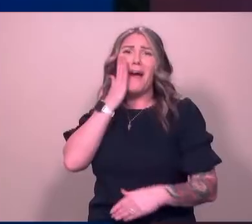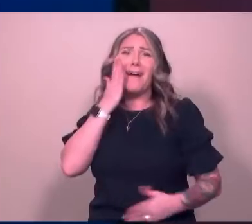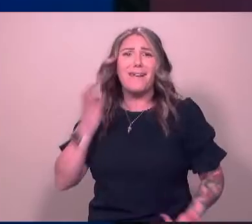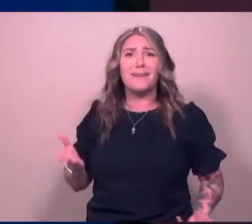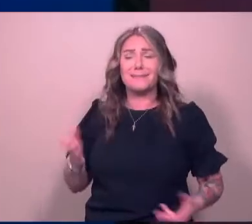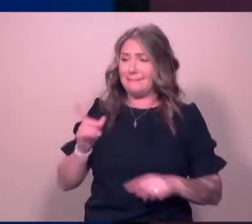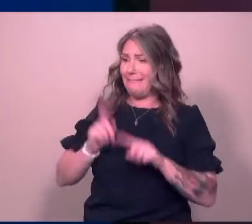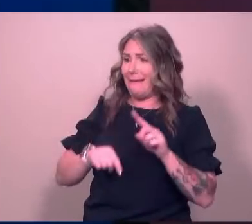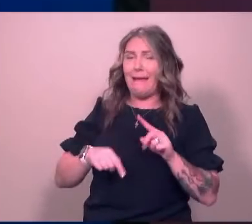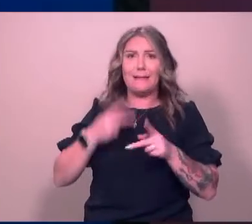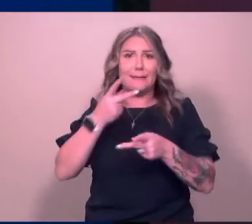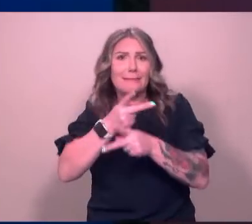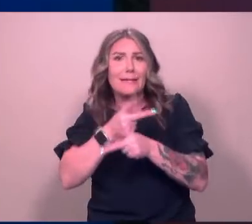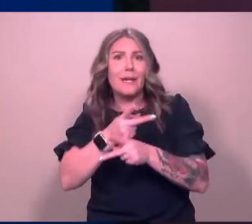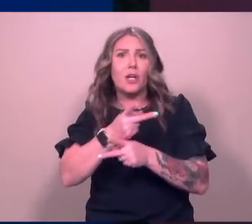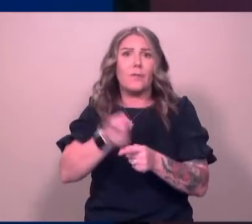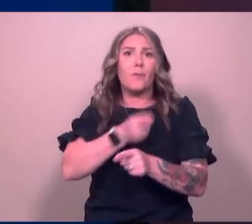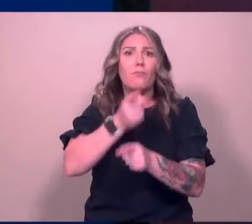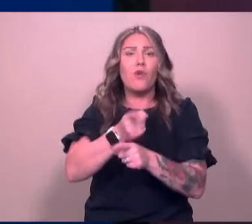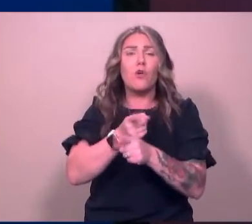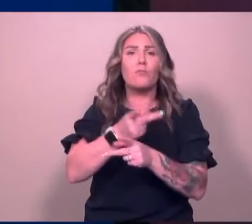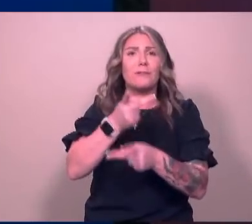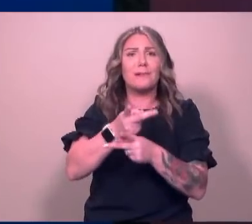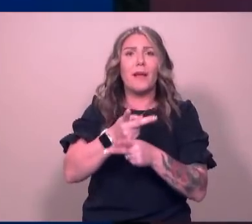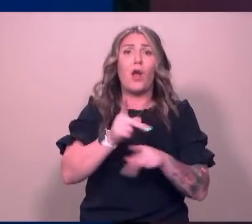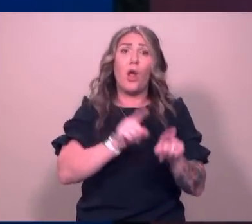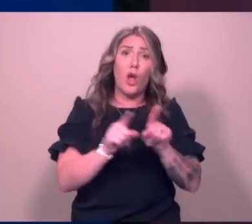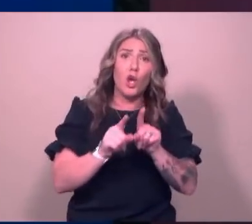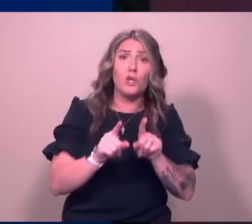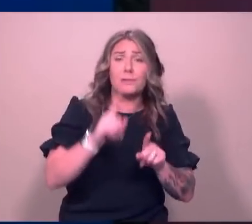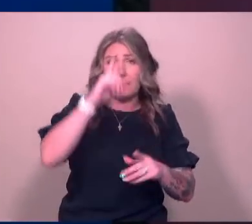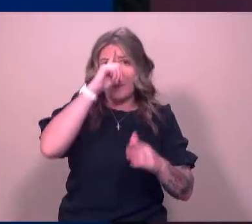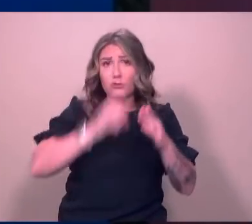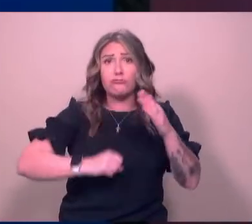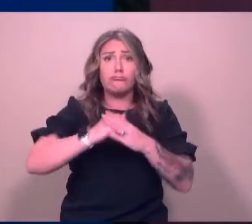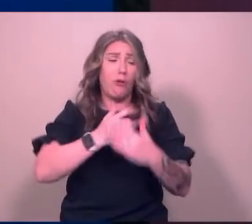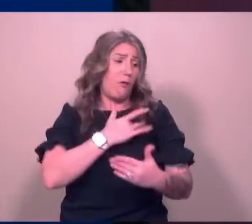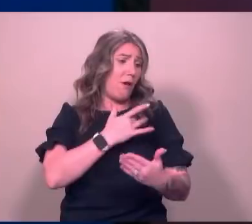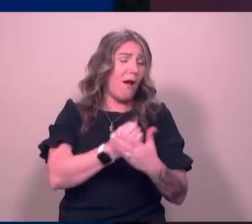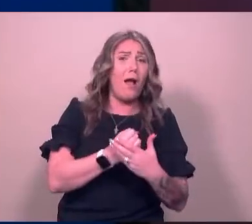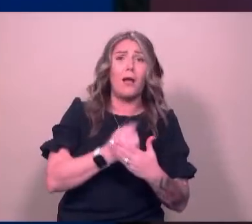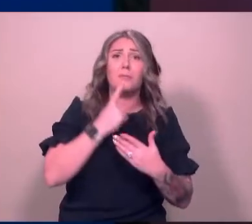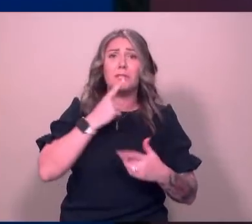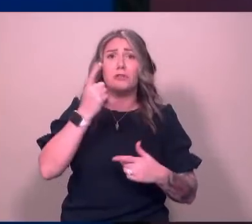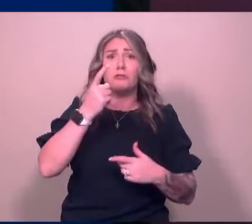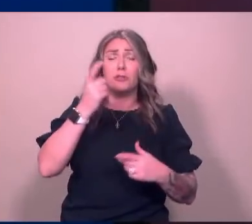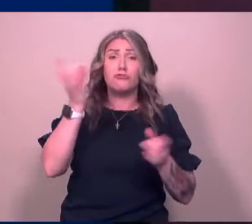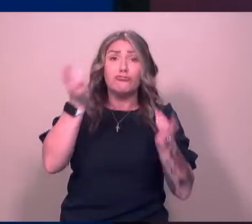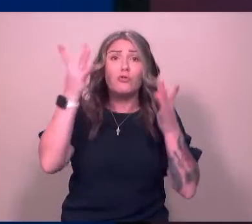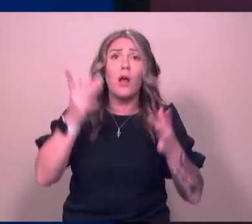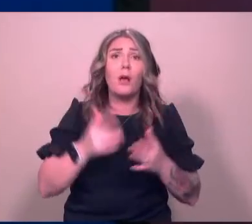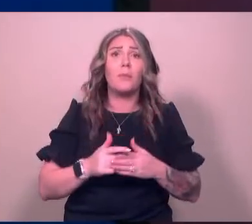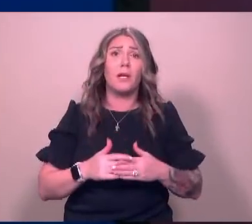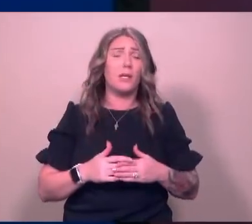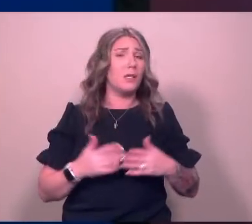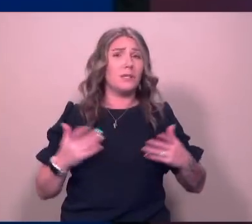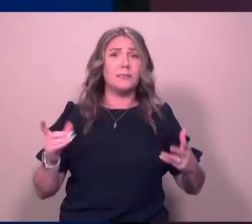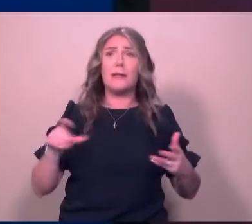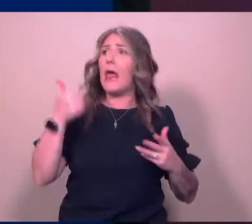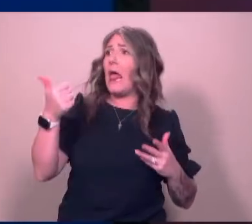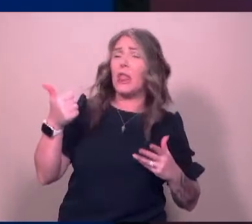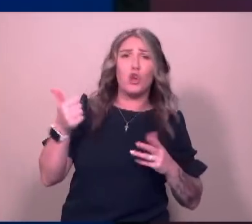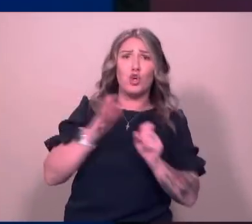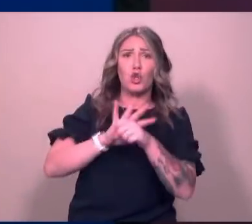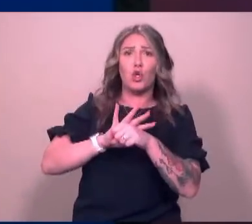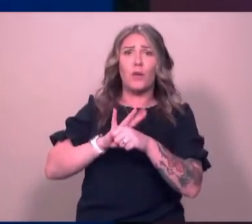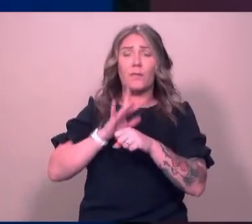You can't get the right type of care. Also, if you have a stroke, you have a heart attack, you have a trauma, you heard earlier, people are